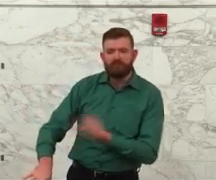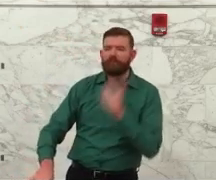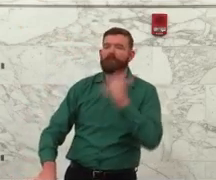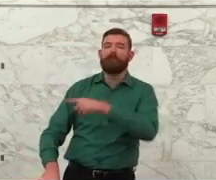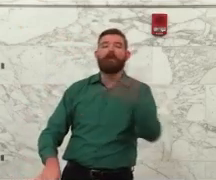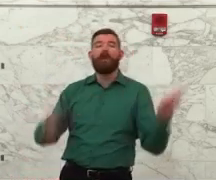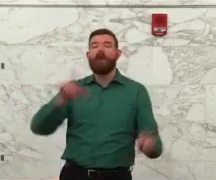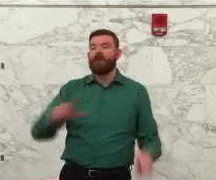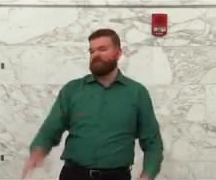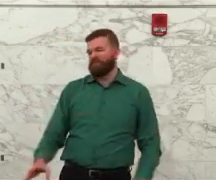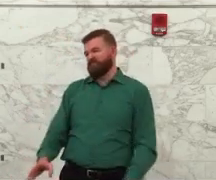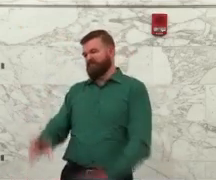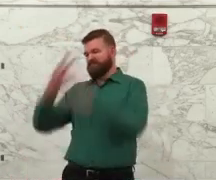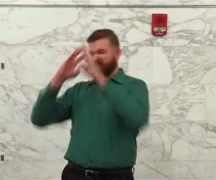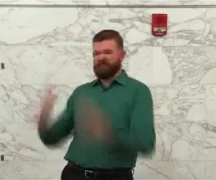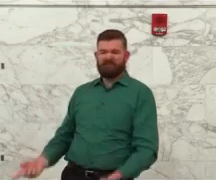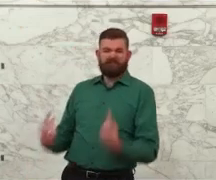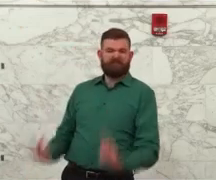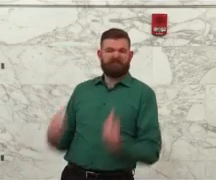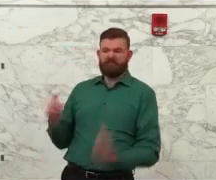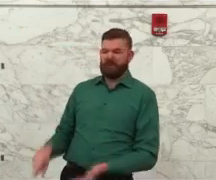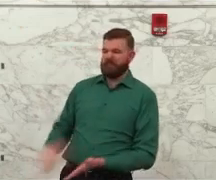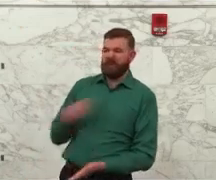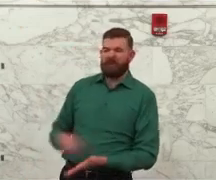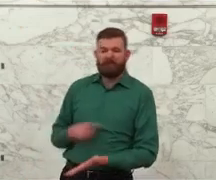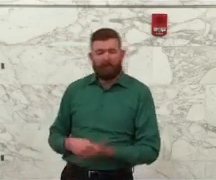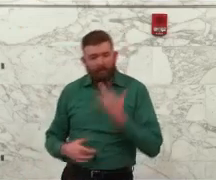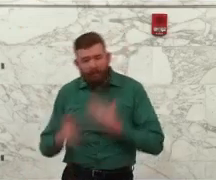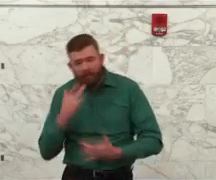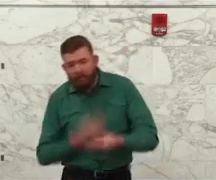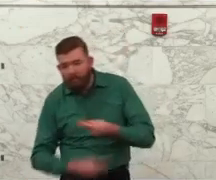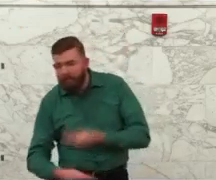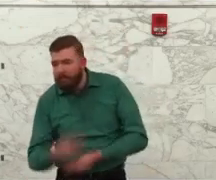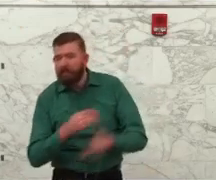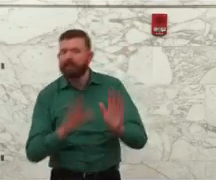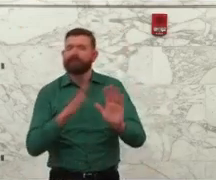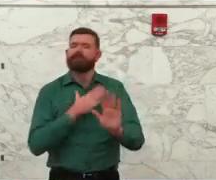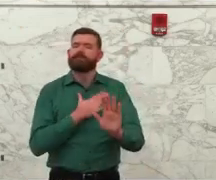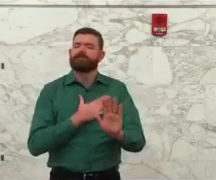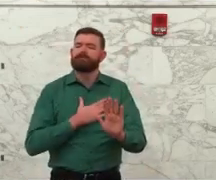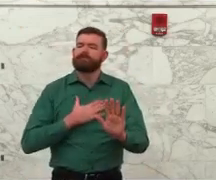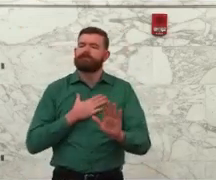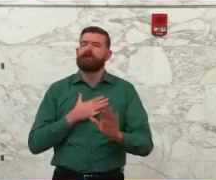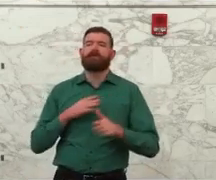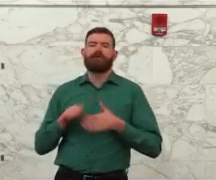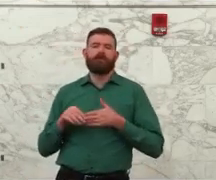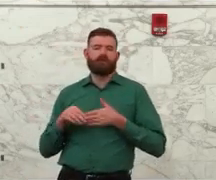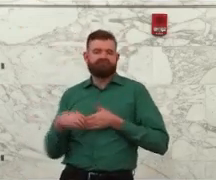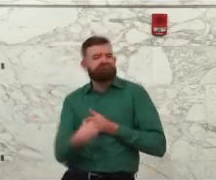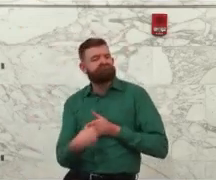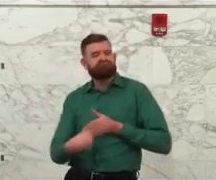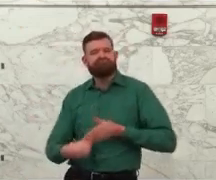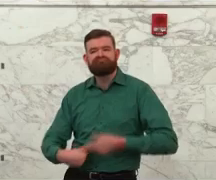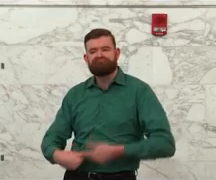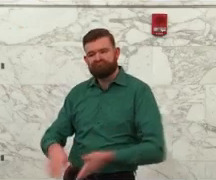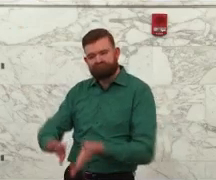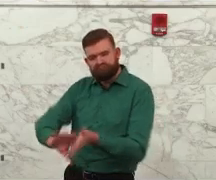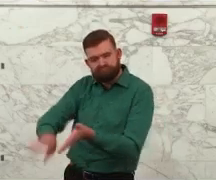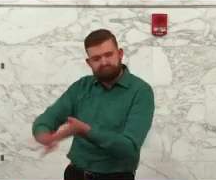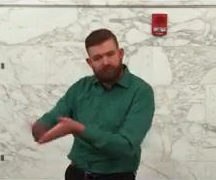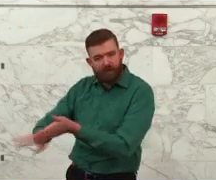Mentioned this earlier. I've been asked, I don't have the week totals yet for the entire week, but the unemployment insurance applications have